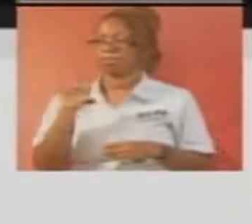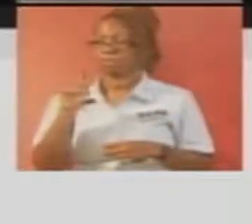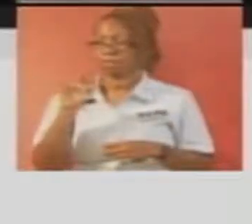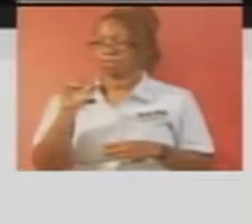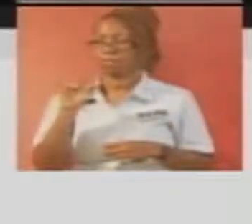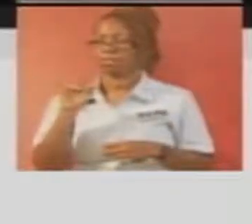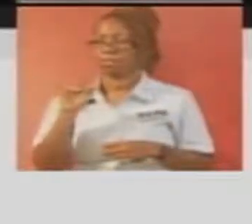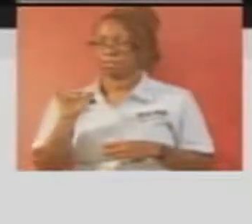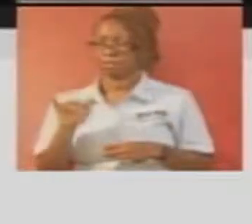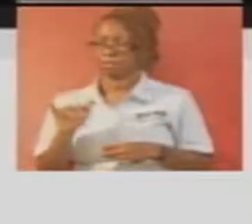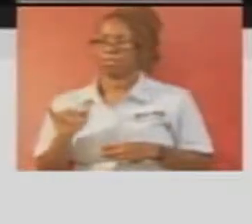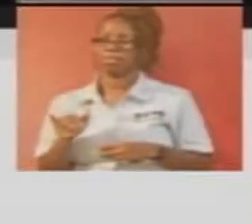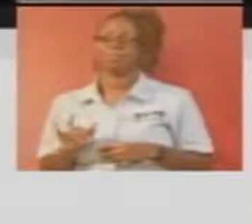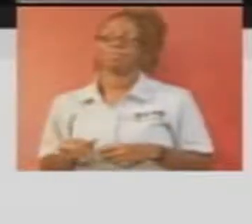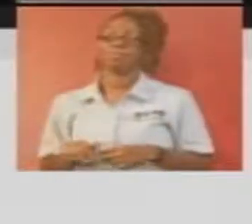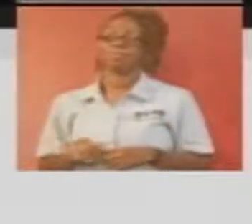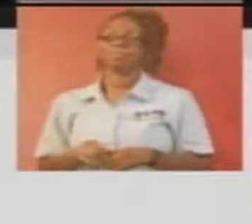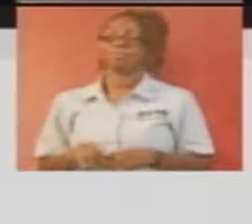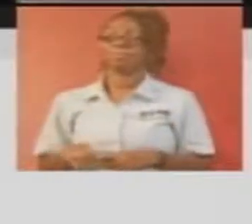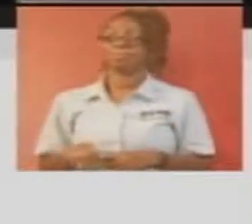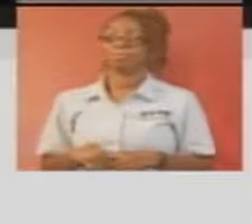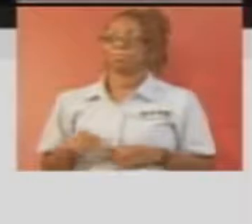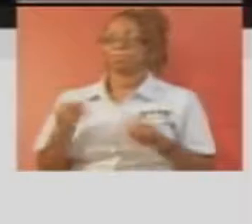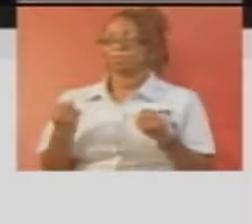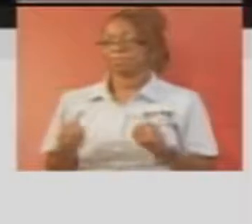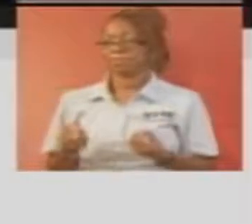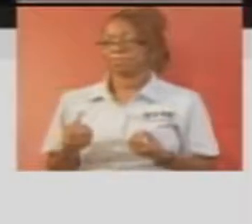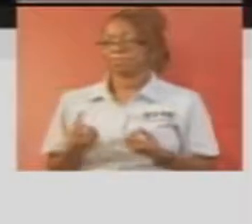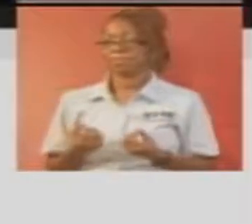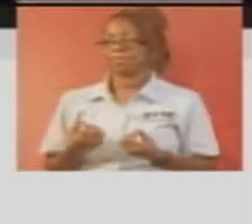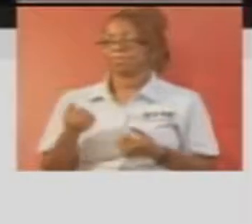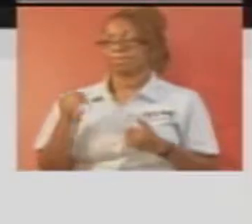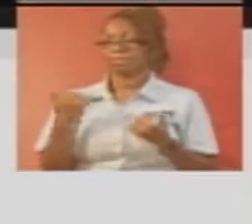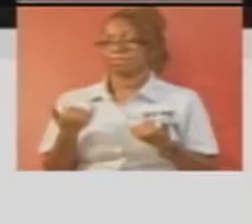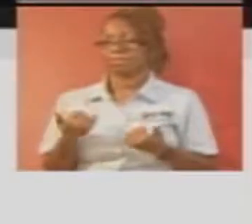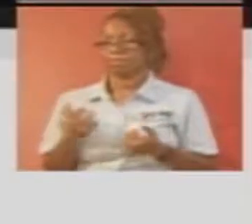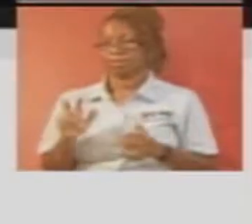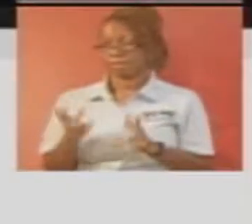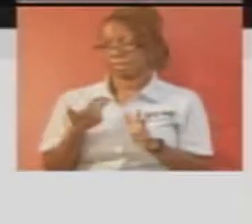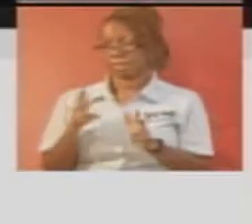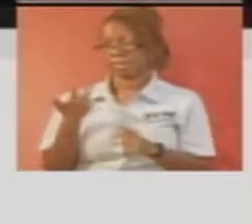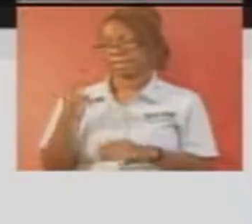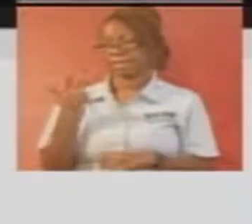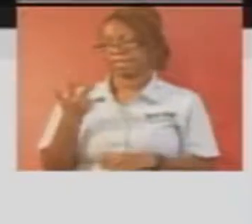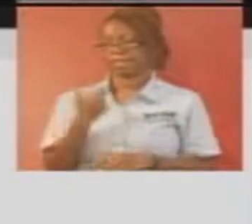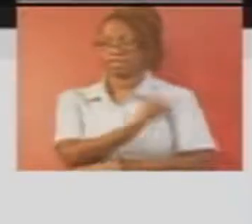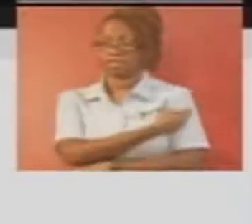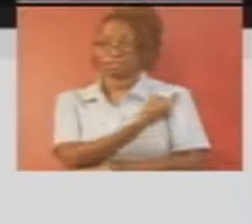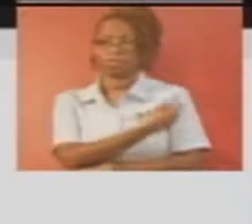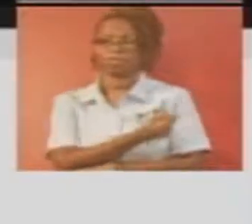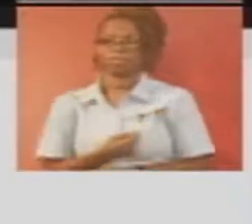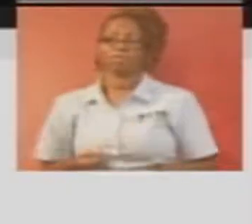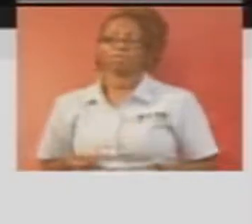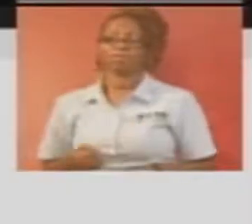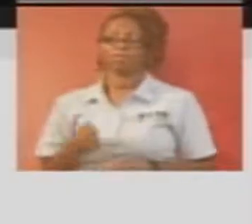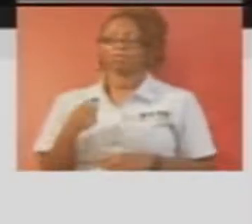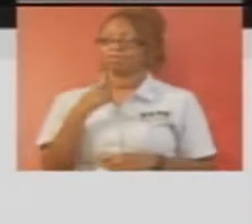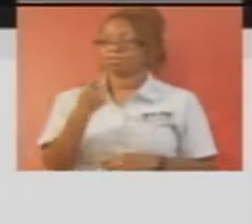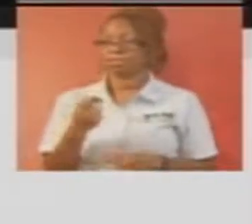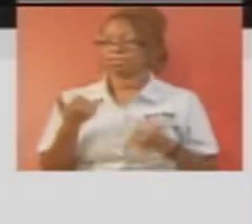recombinant vaccines. In this case, you take a totally different virus from the disease-causing virus, one that does not cause